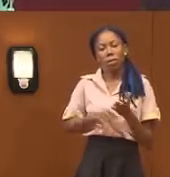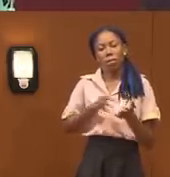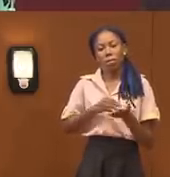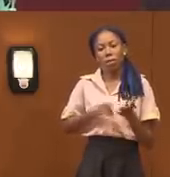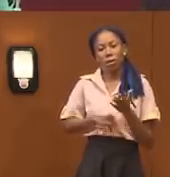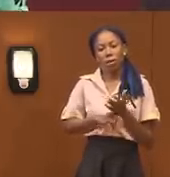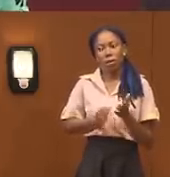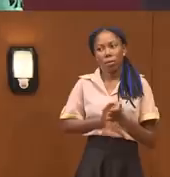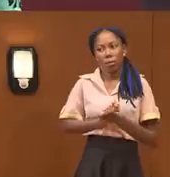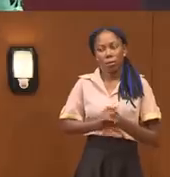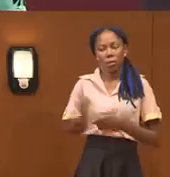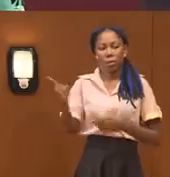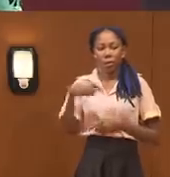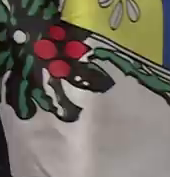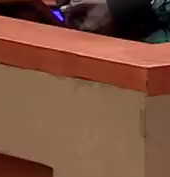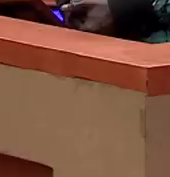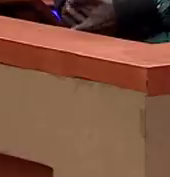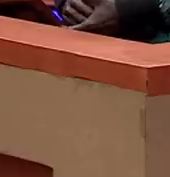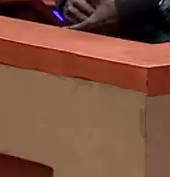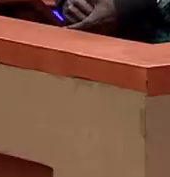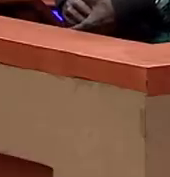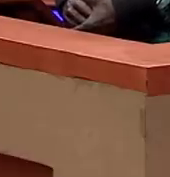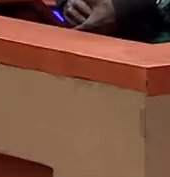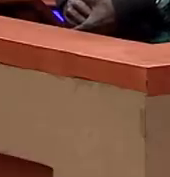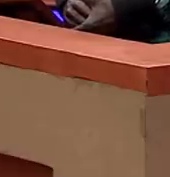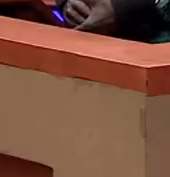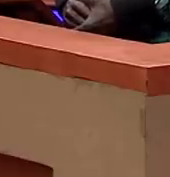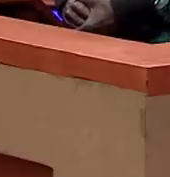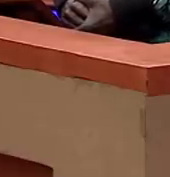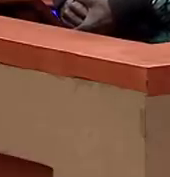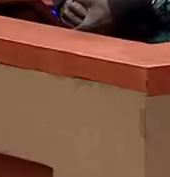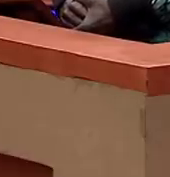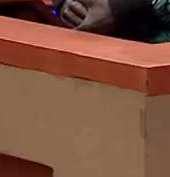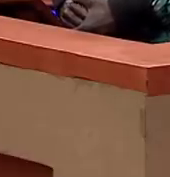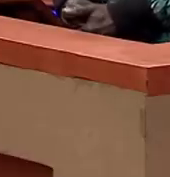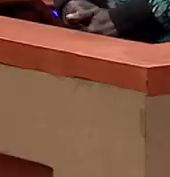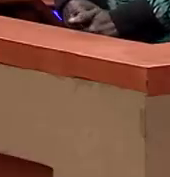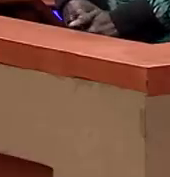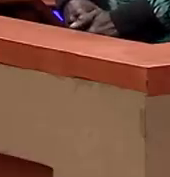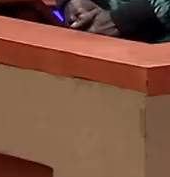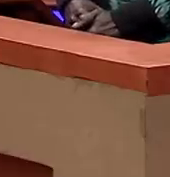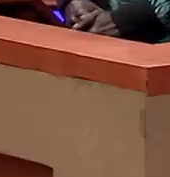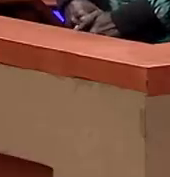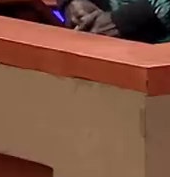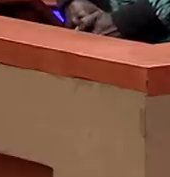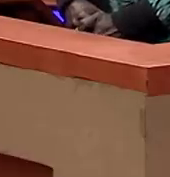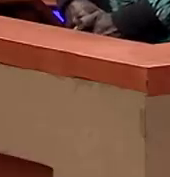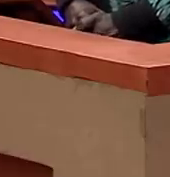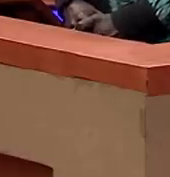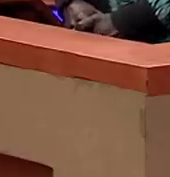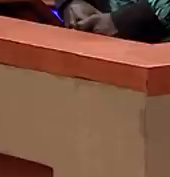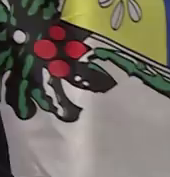I'm asking you. Yes, that is 3 months. Okay. Judge Fumi helps both parties to reach amicable settlement. After the